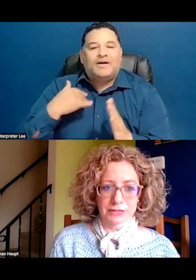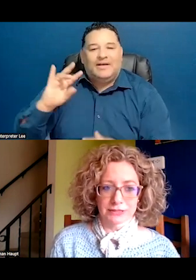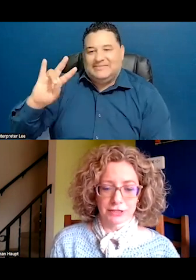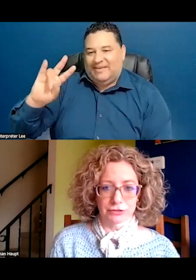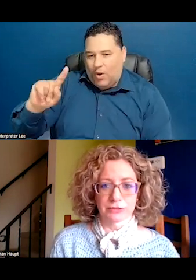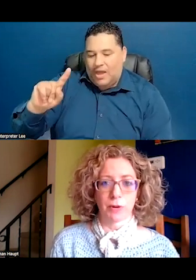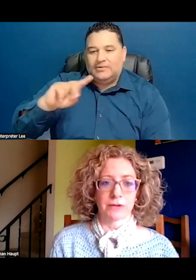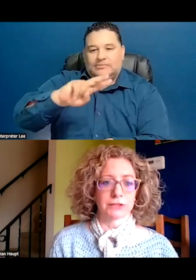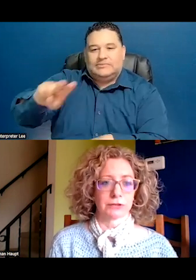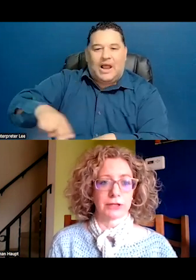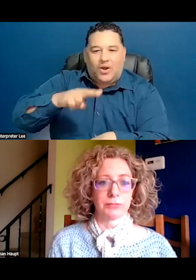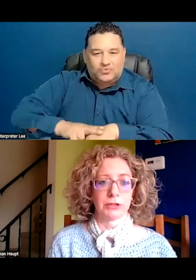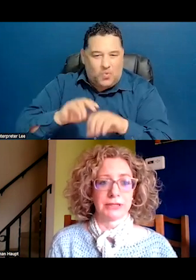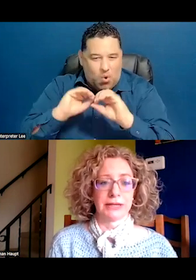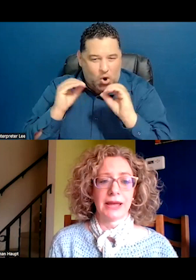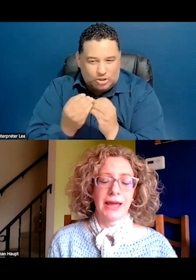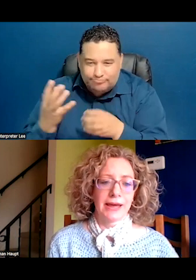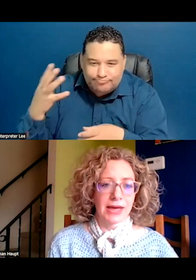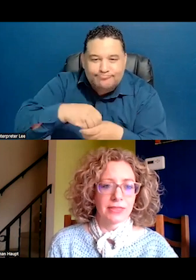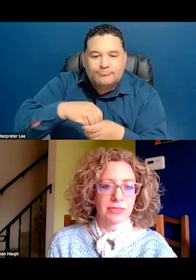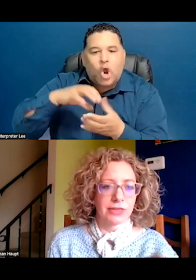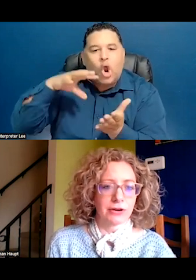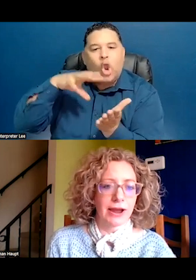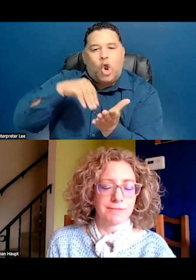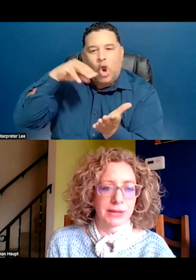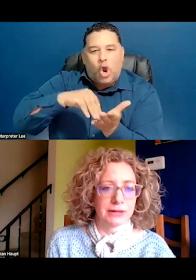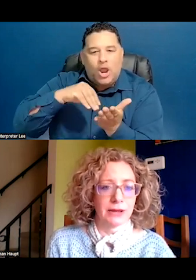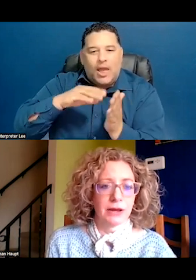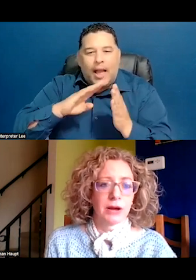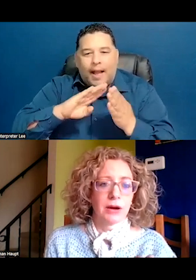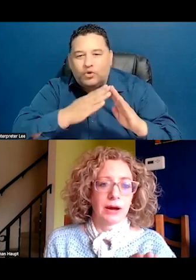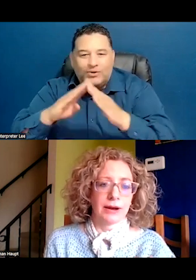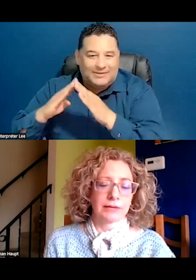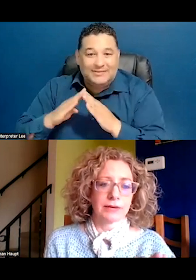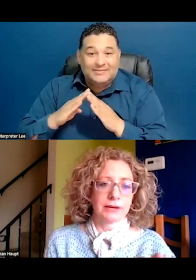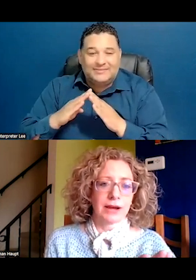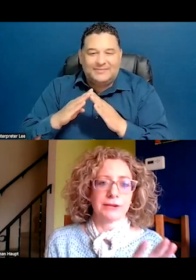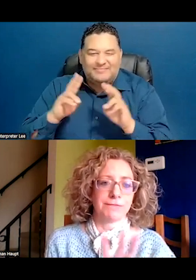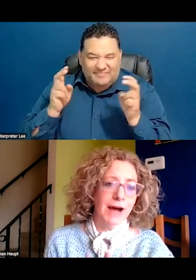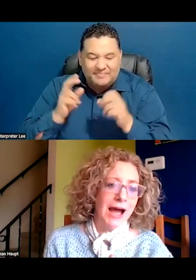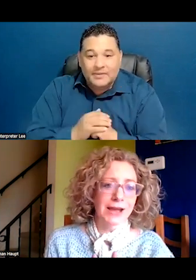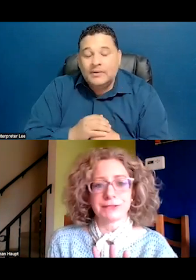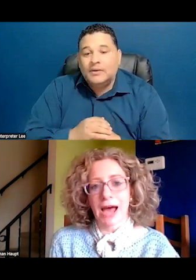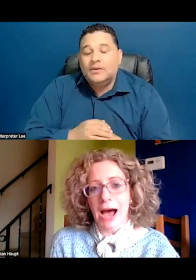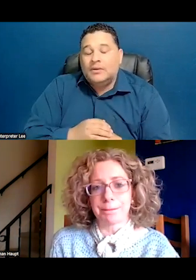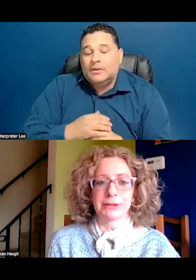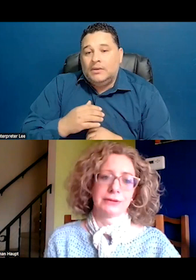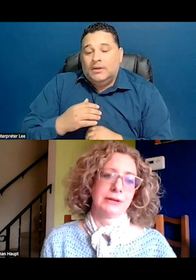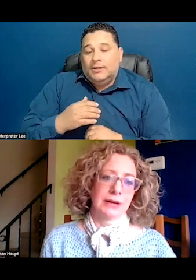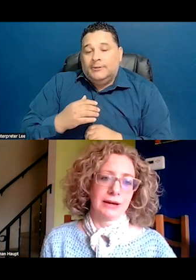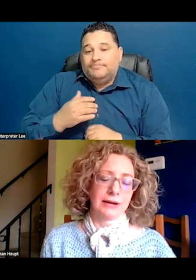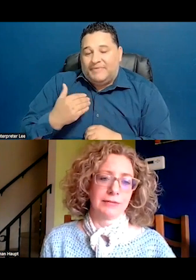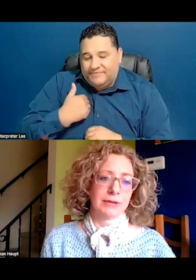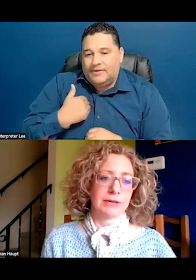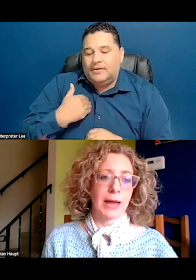national organizations part of this learning community, and that there have been kind of 5 top